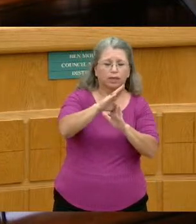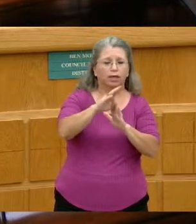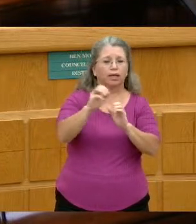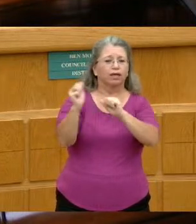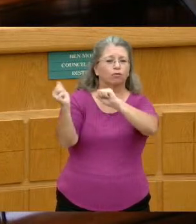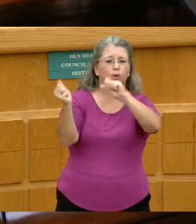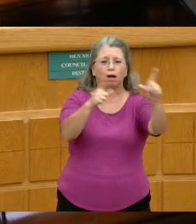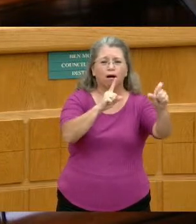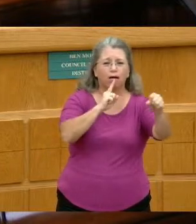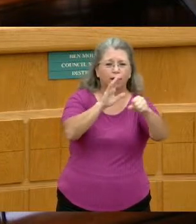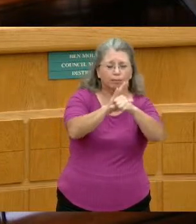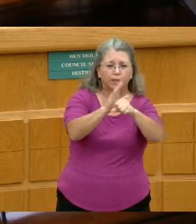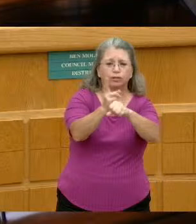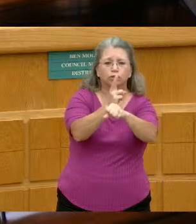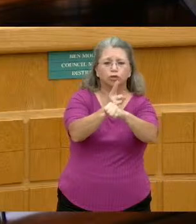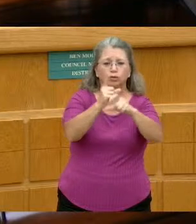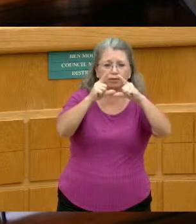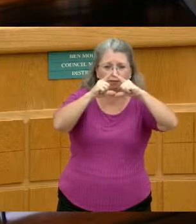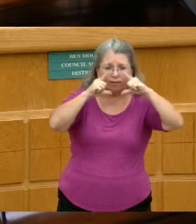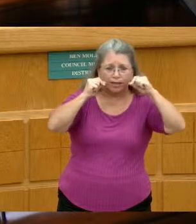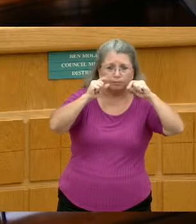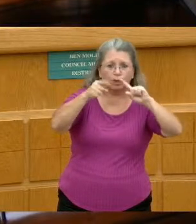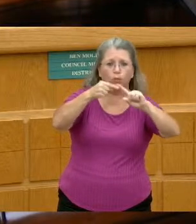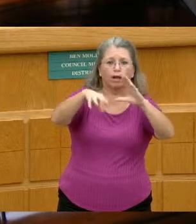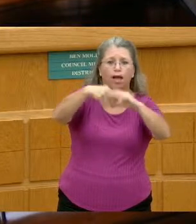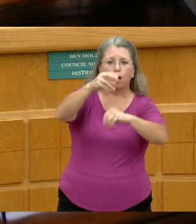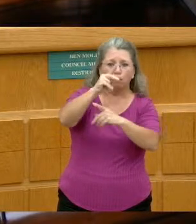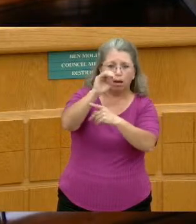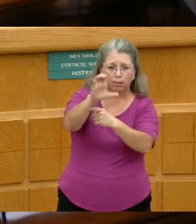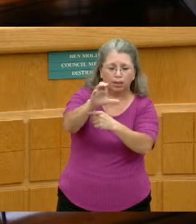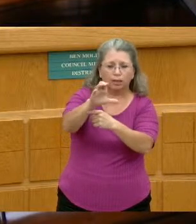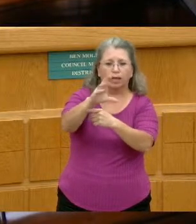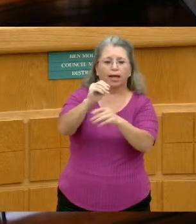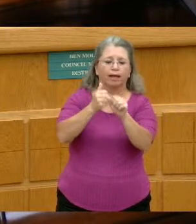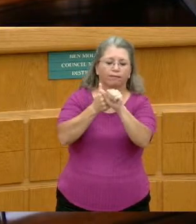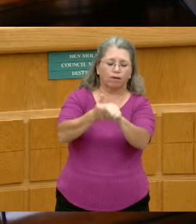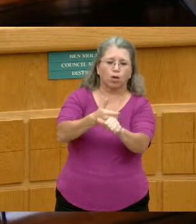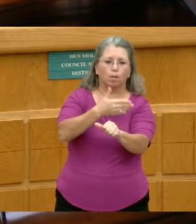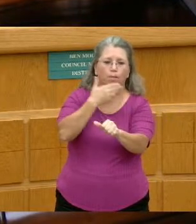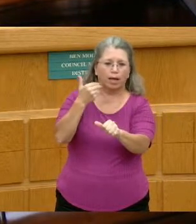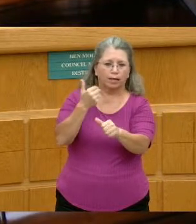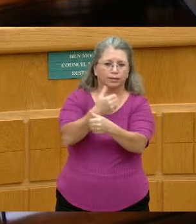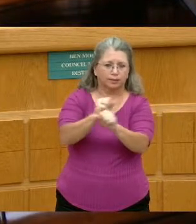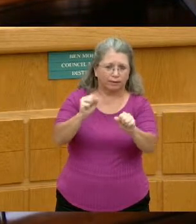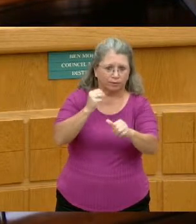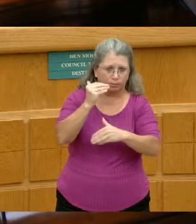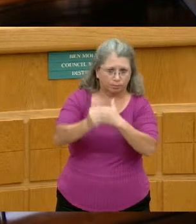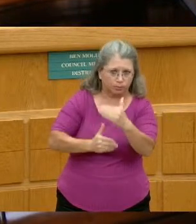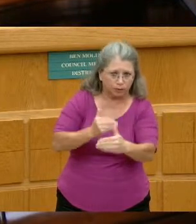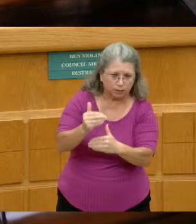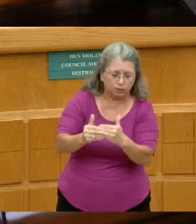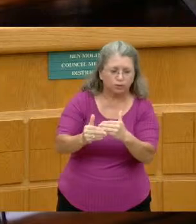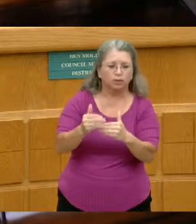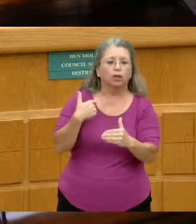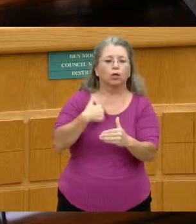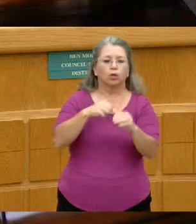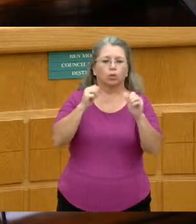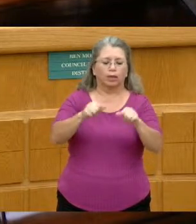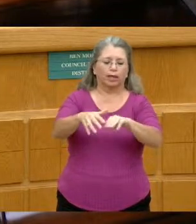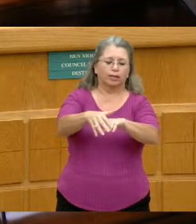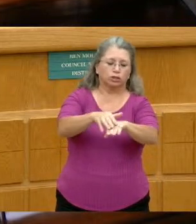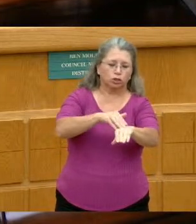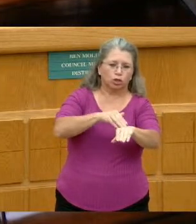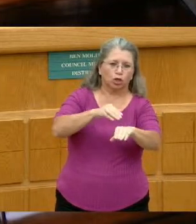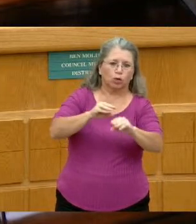face coverings in public spaces and follow the best health and safety practices, we can both slow the spread of COVID-19 and